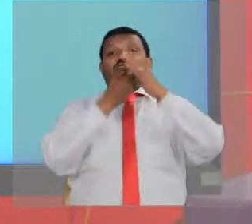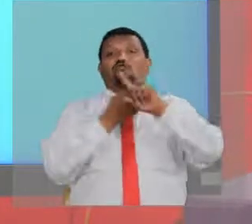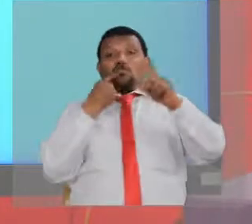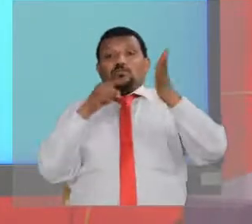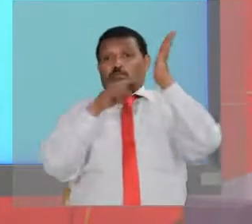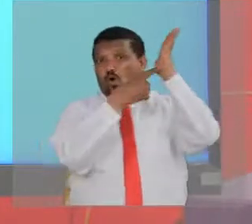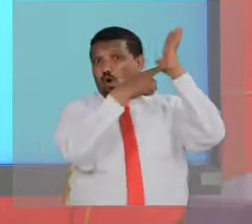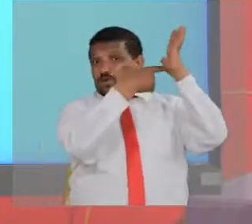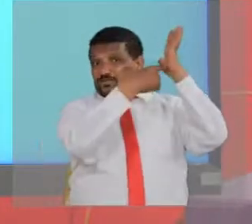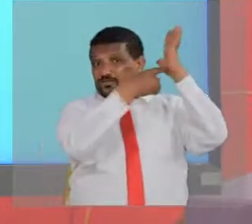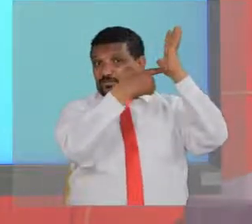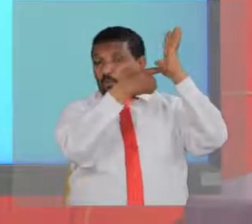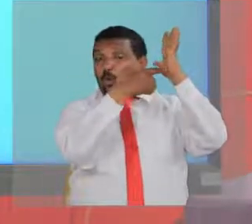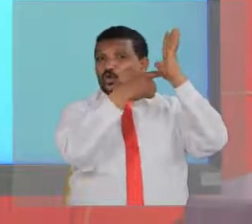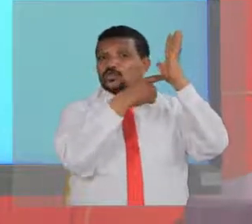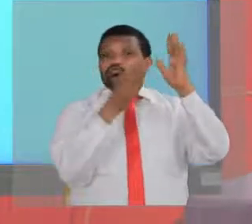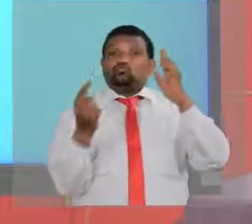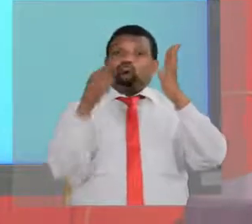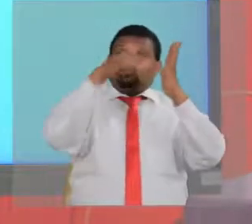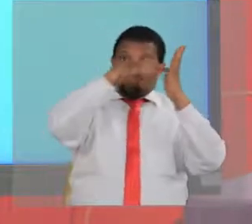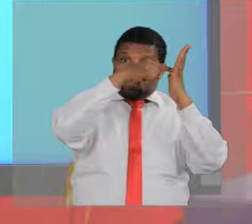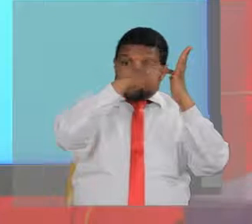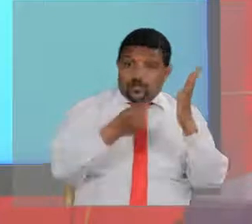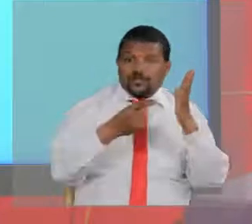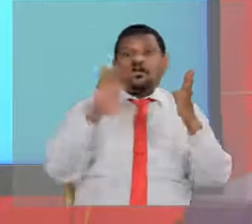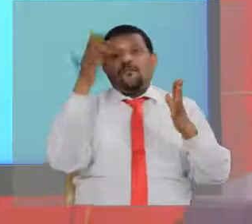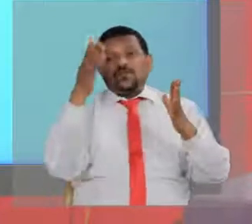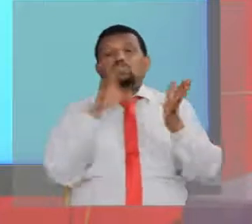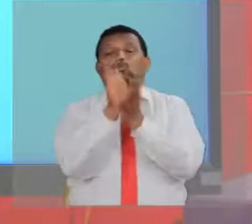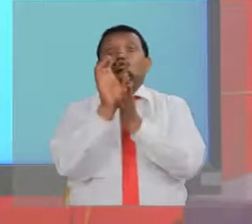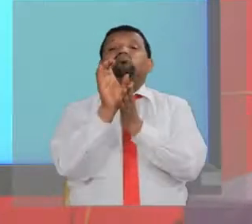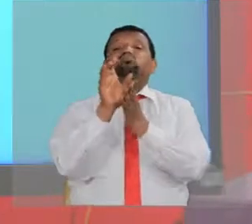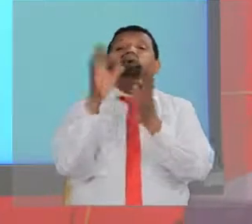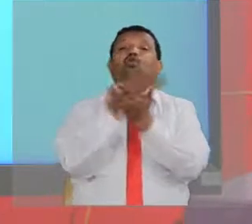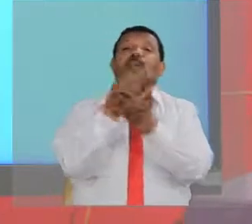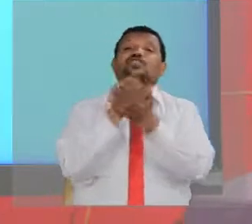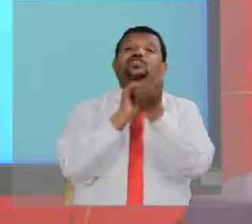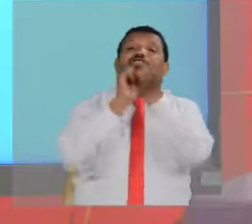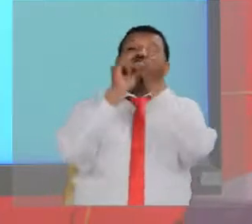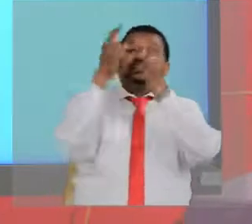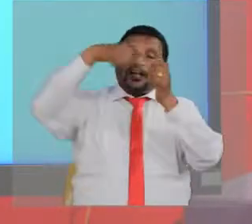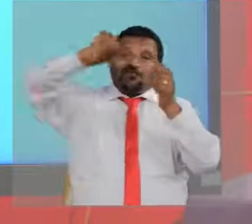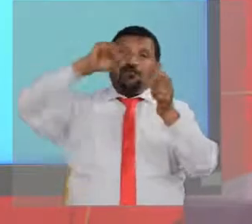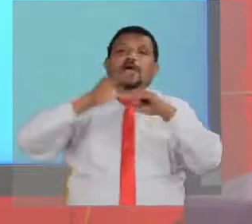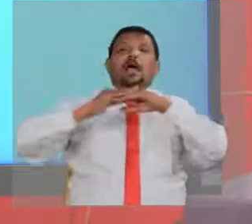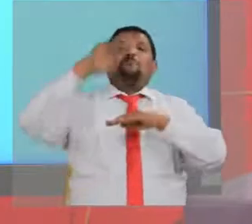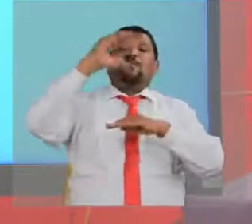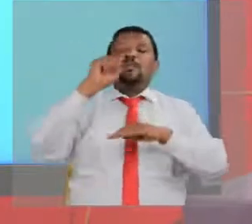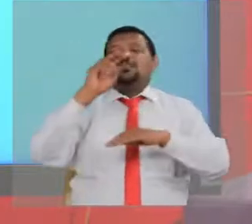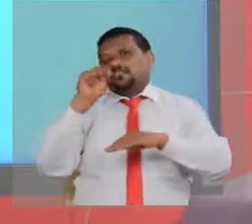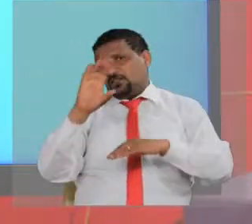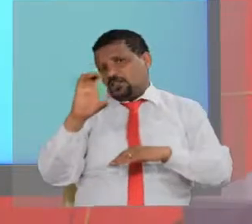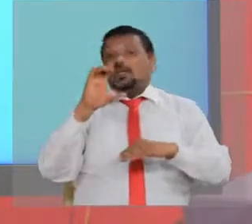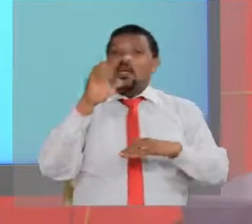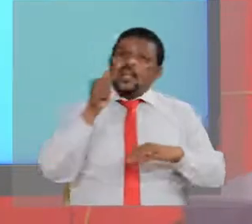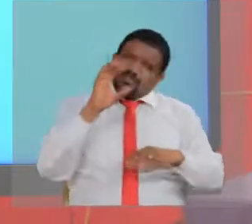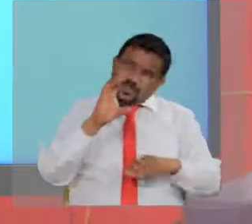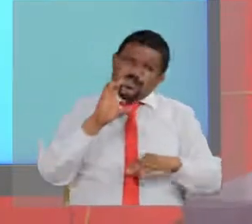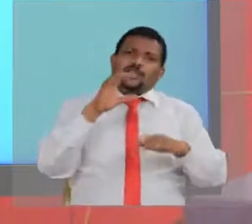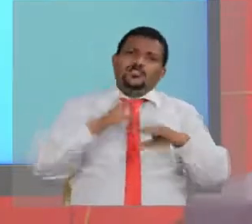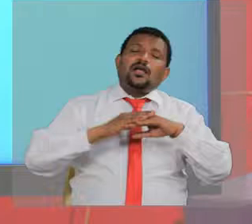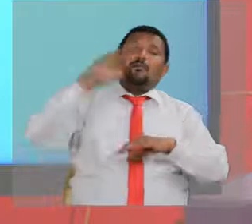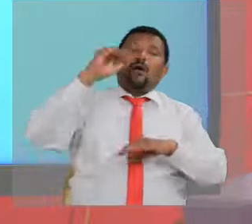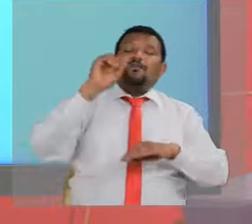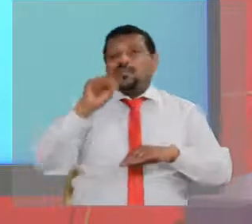this point to this point, the average cost of production curve is above the MC. Whenever AC is